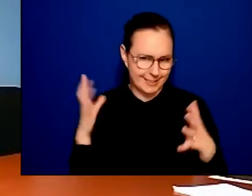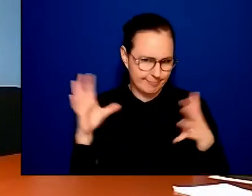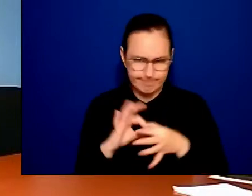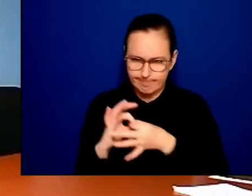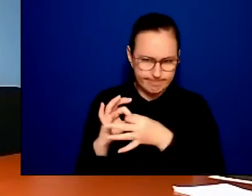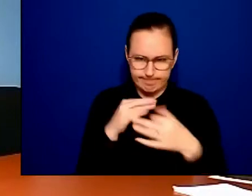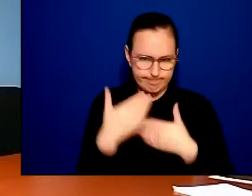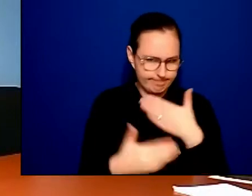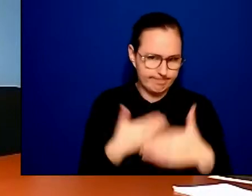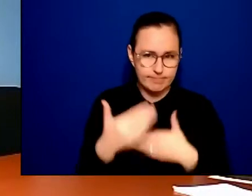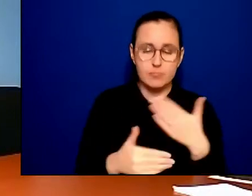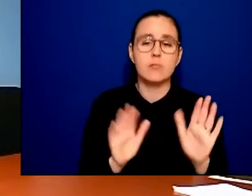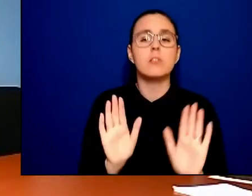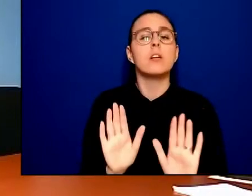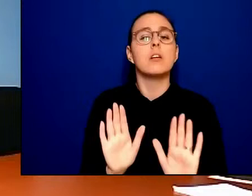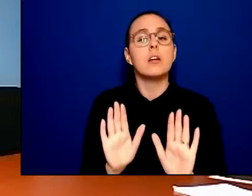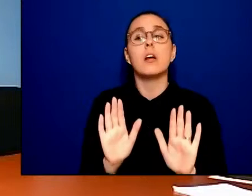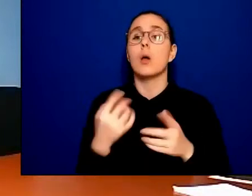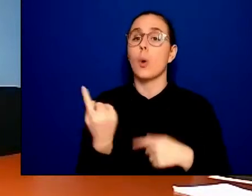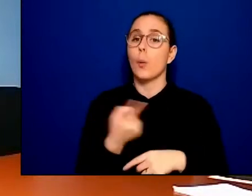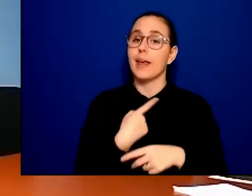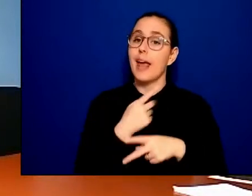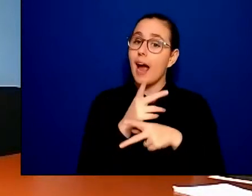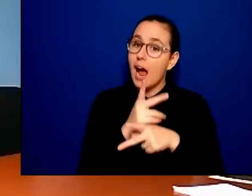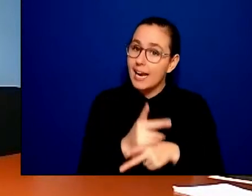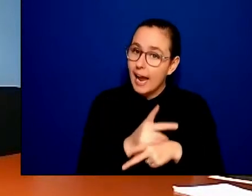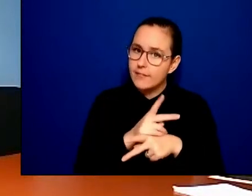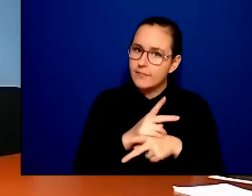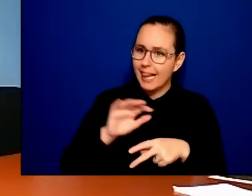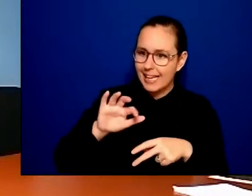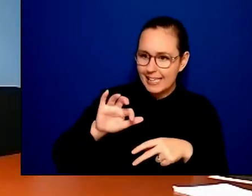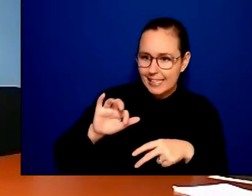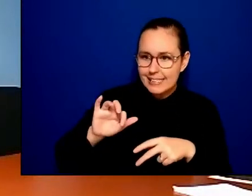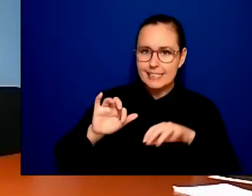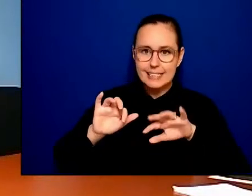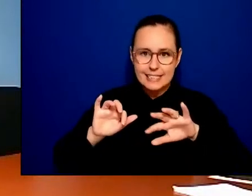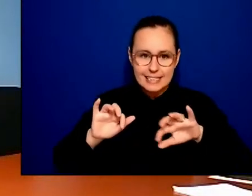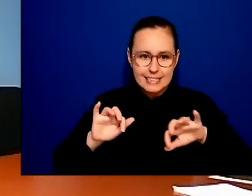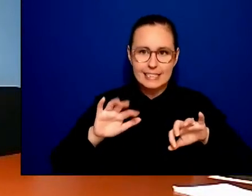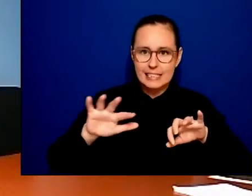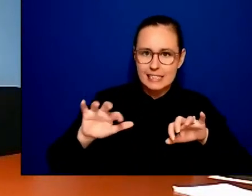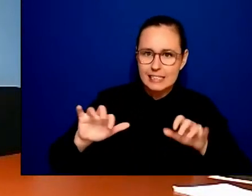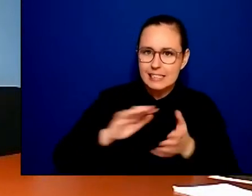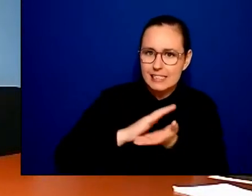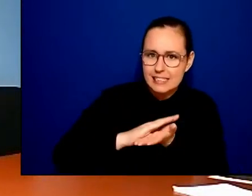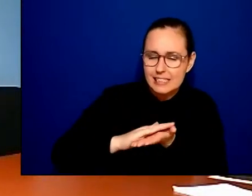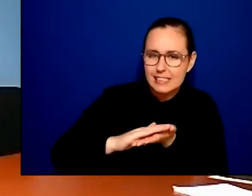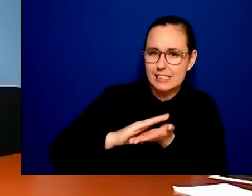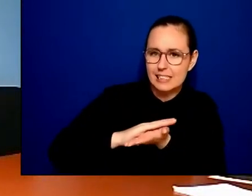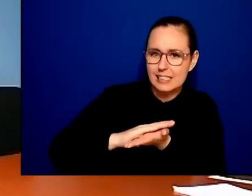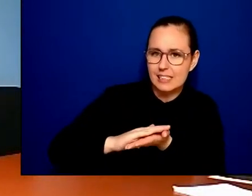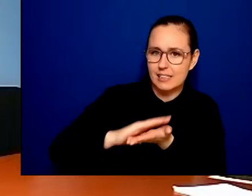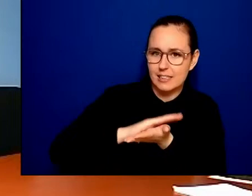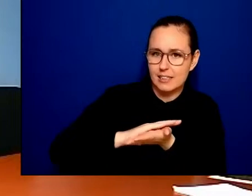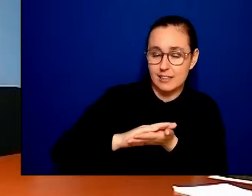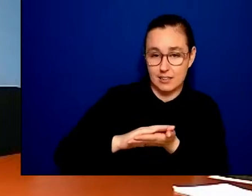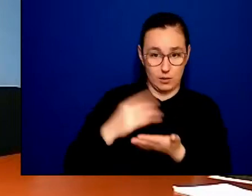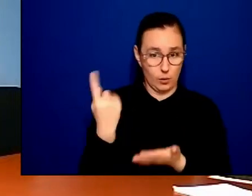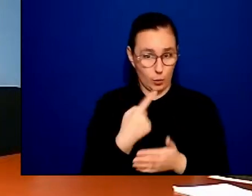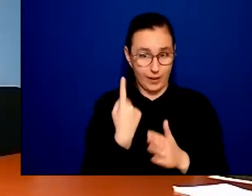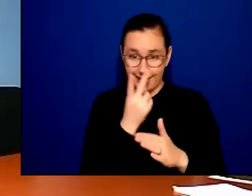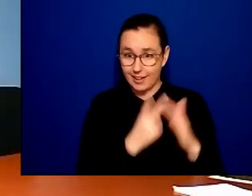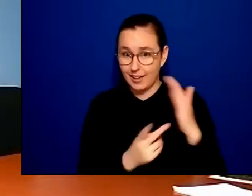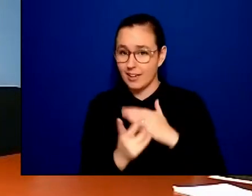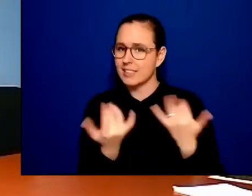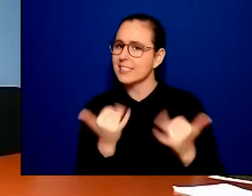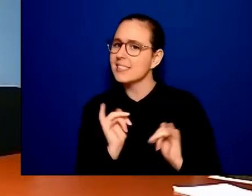carefully working together. So we are anticipating we're going to be at least a few days in cleanup there